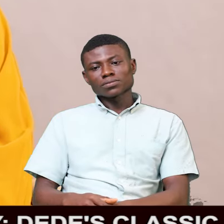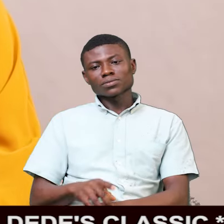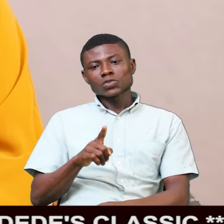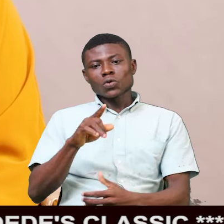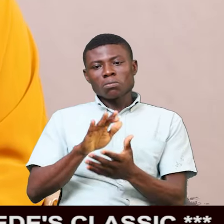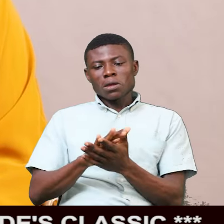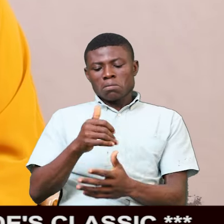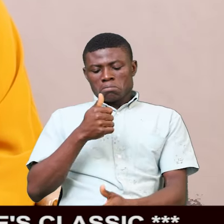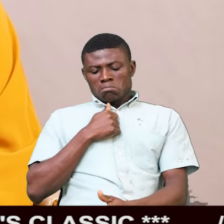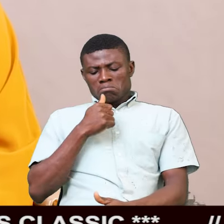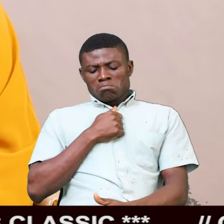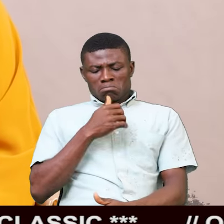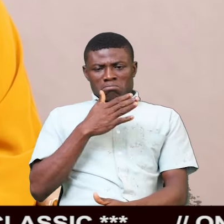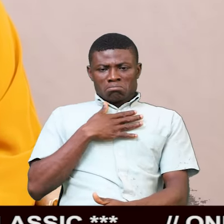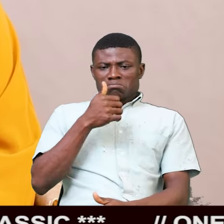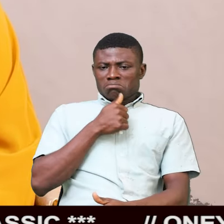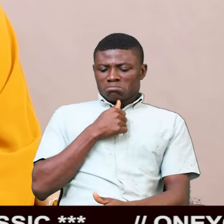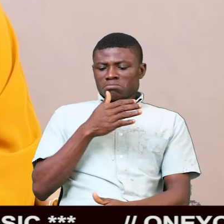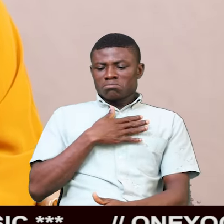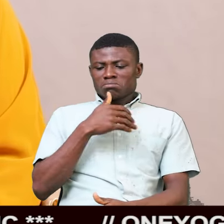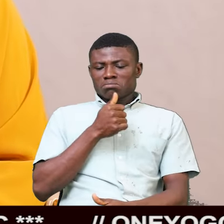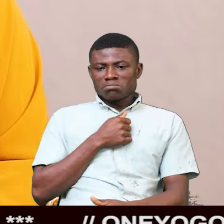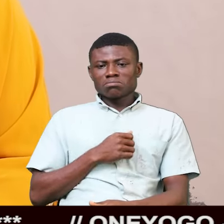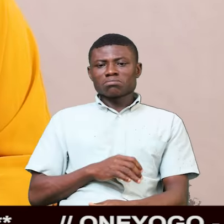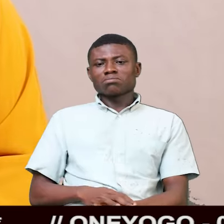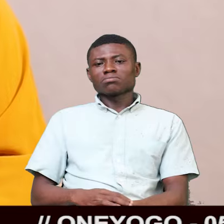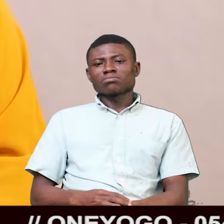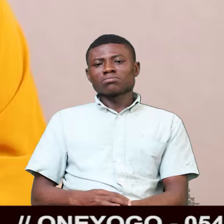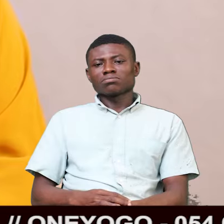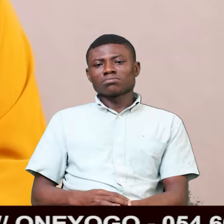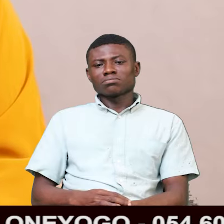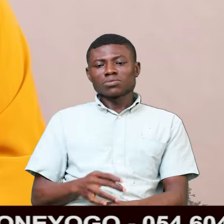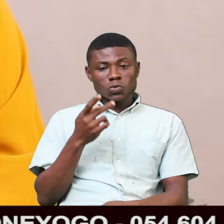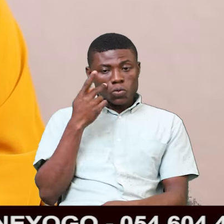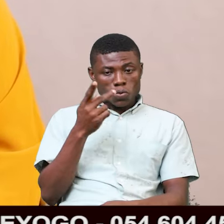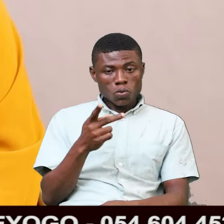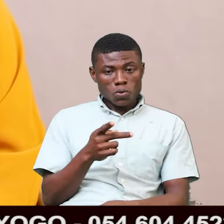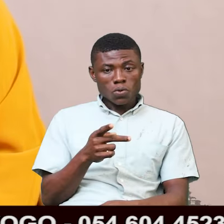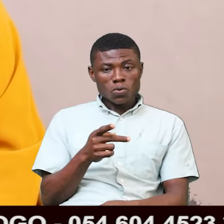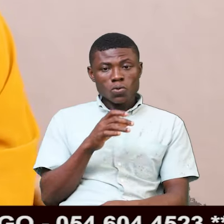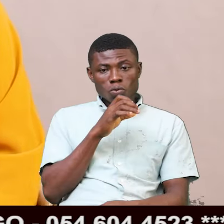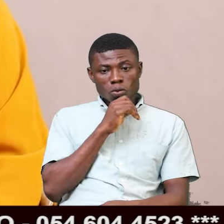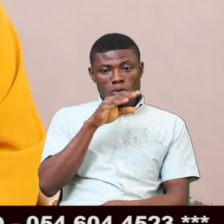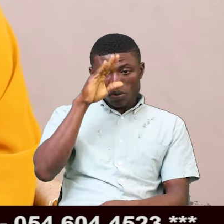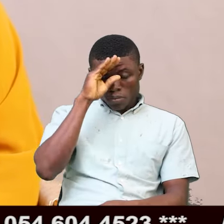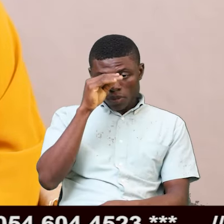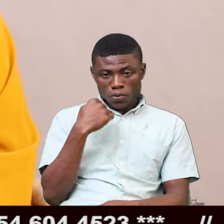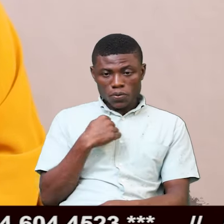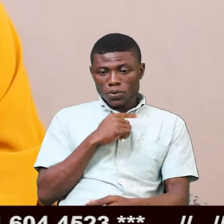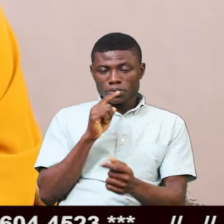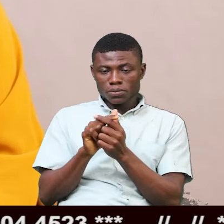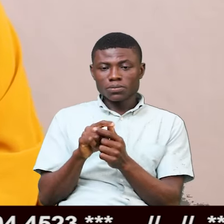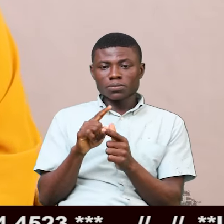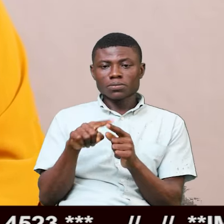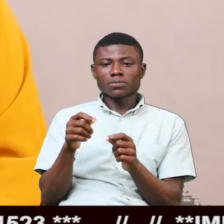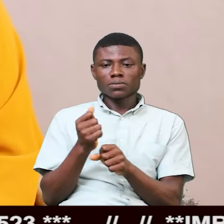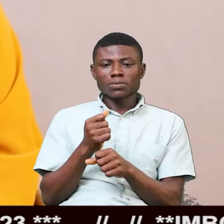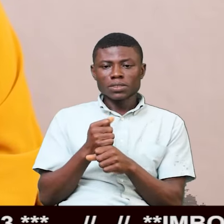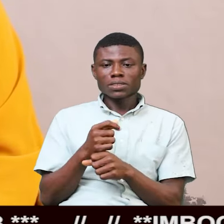Waware na ode myself no. Ode ye uti be bom. Oh. Openi biya ye be kono hono.